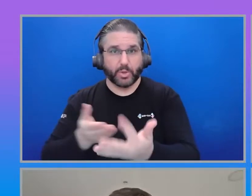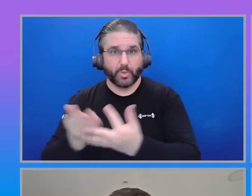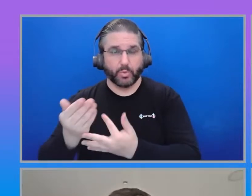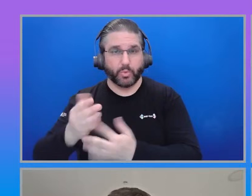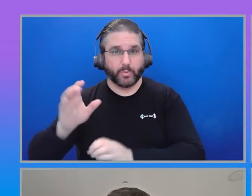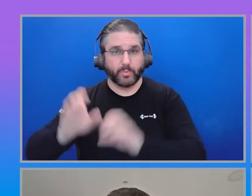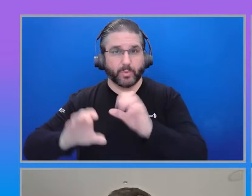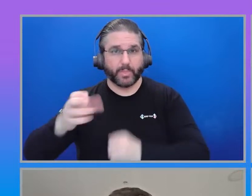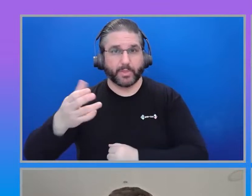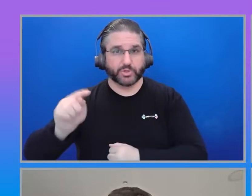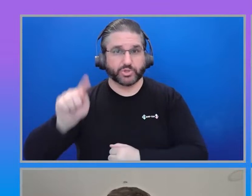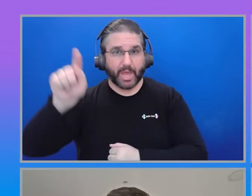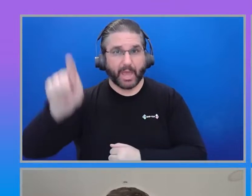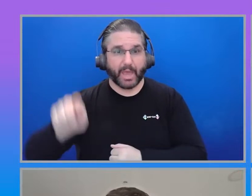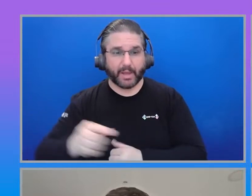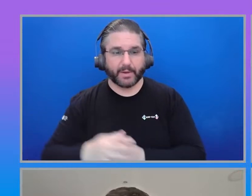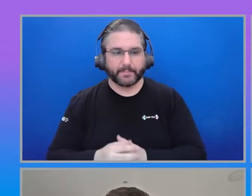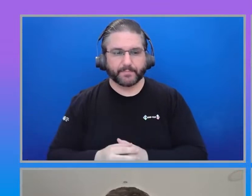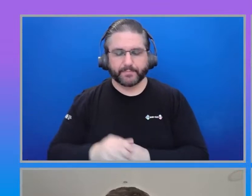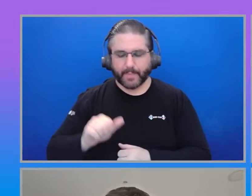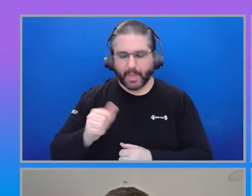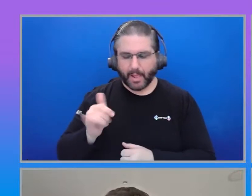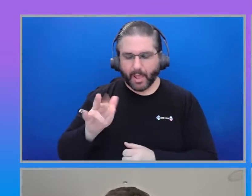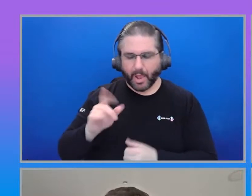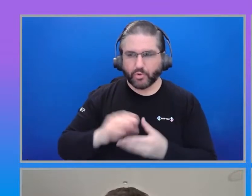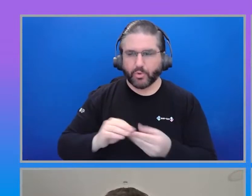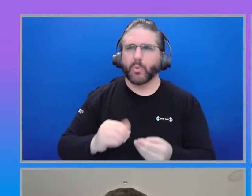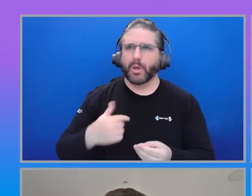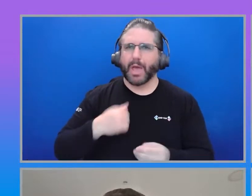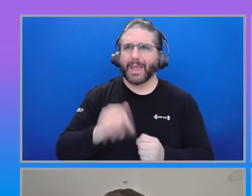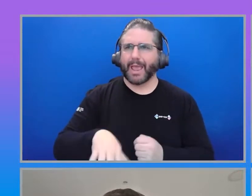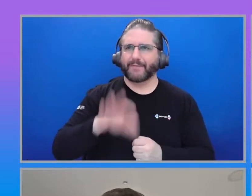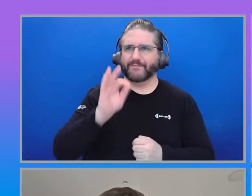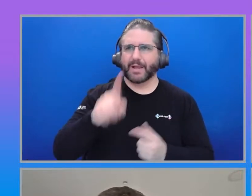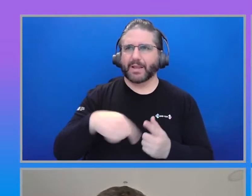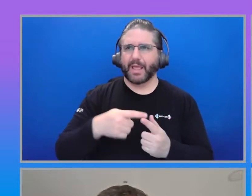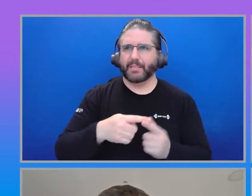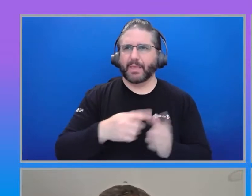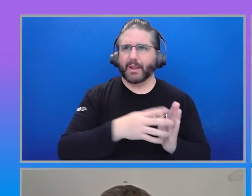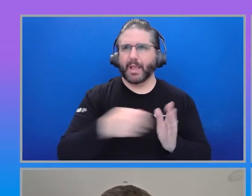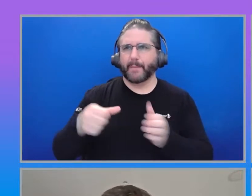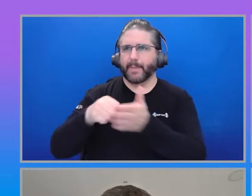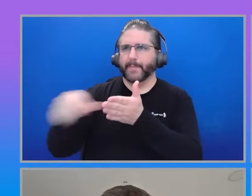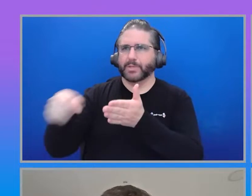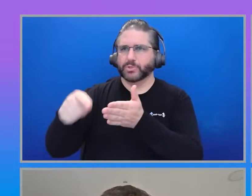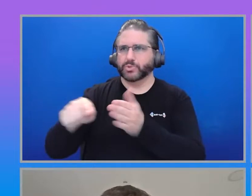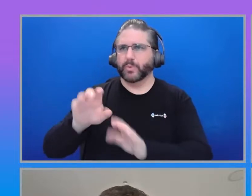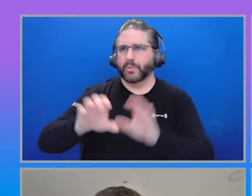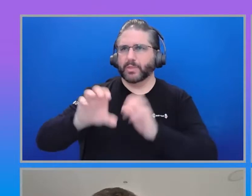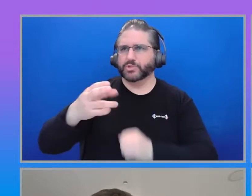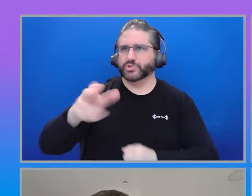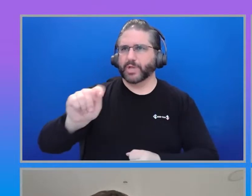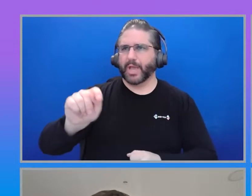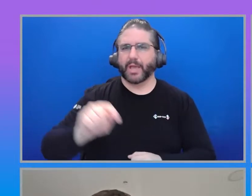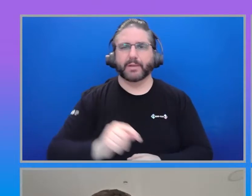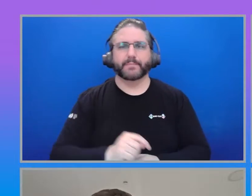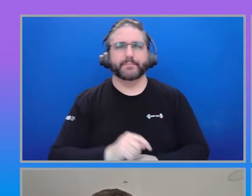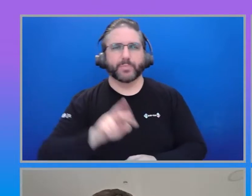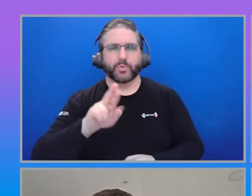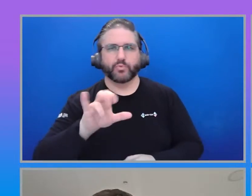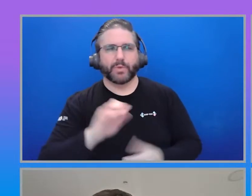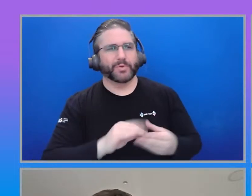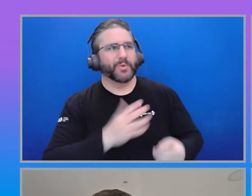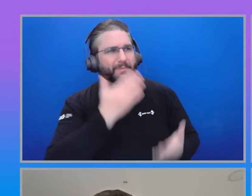following. I can find it for you and paste it in the chat if that's okay. Yeah, fantastic. And any parting